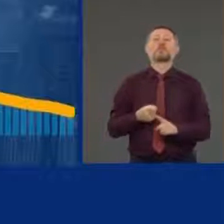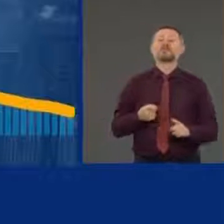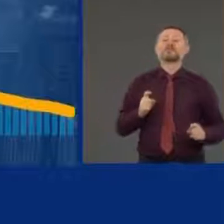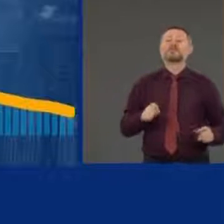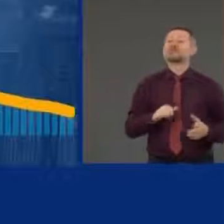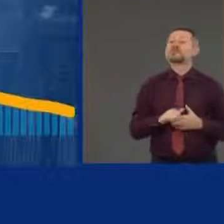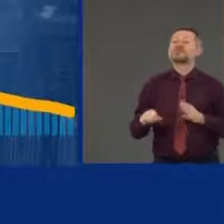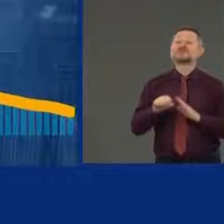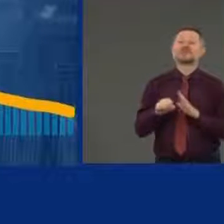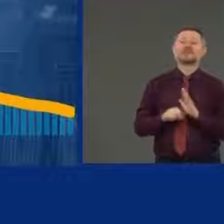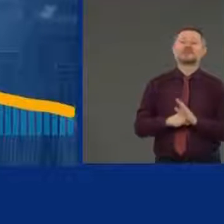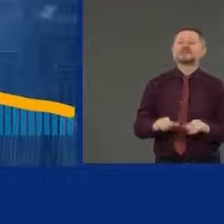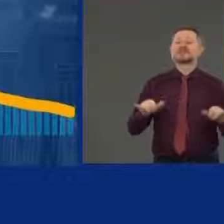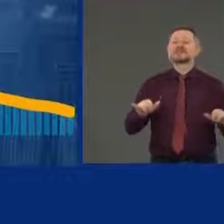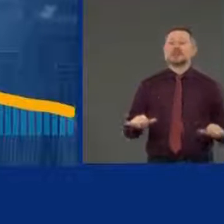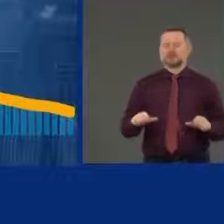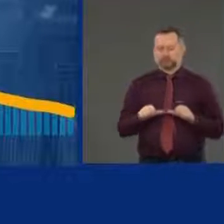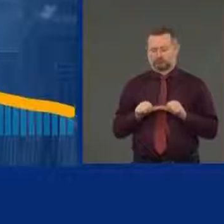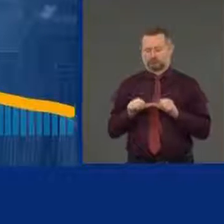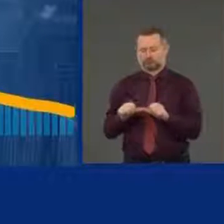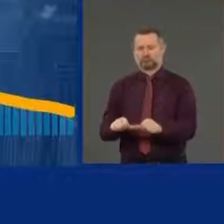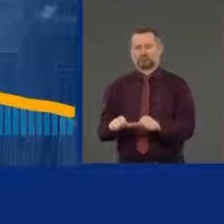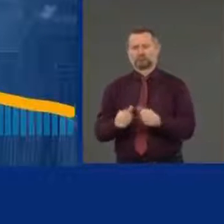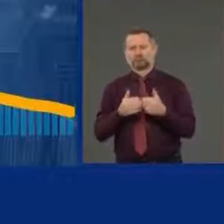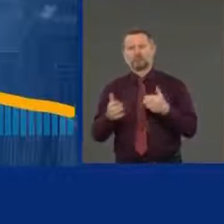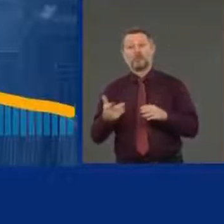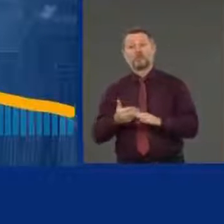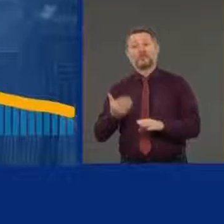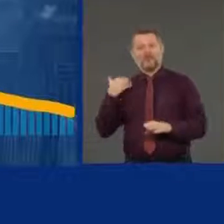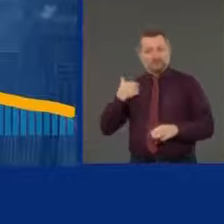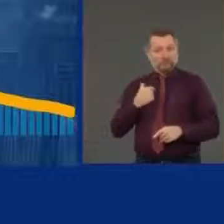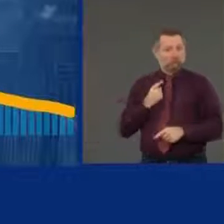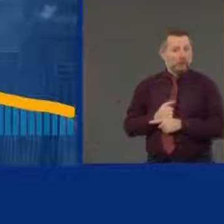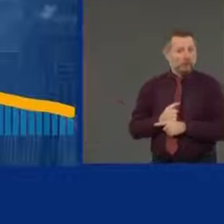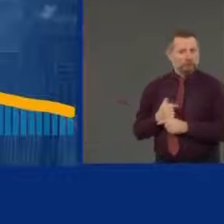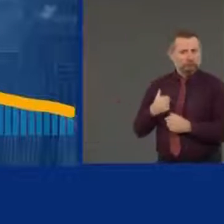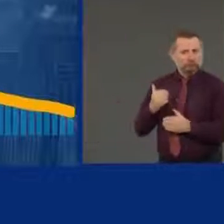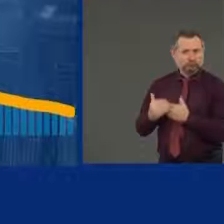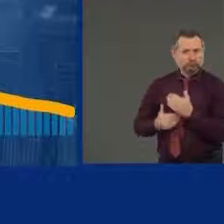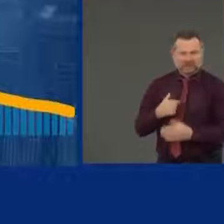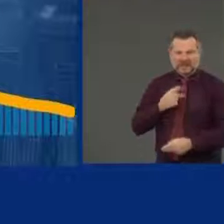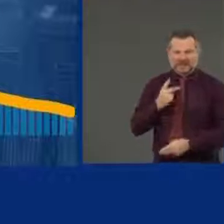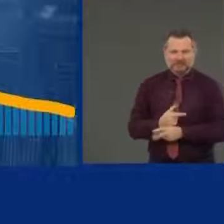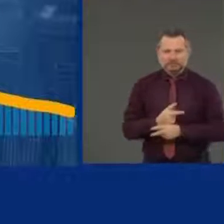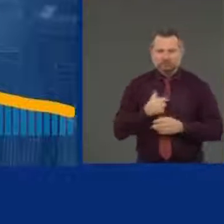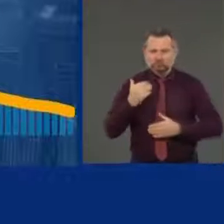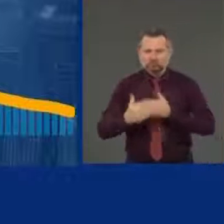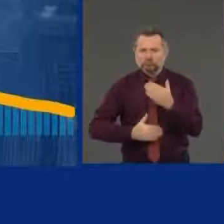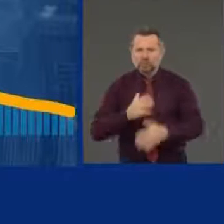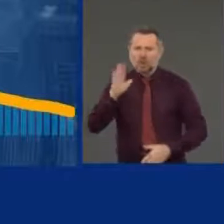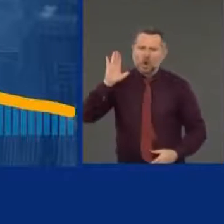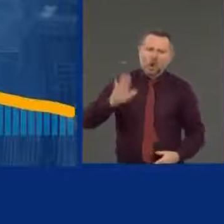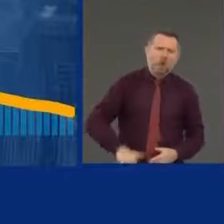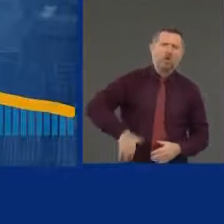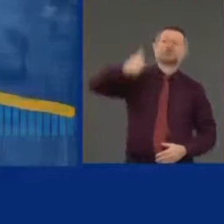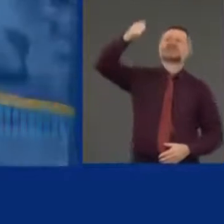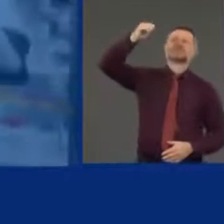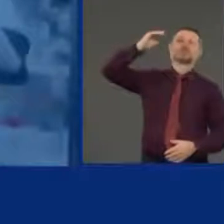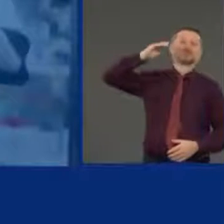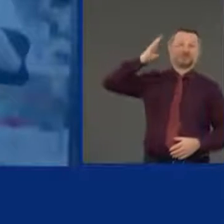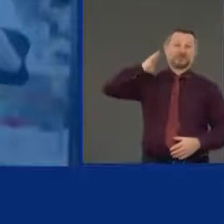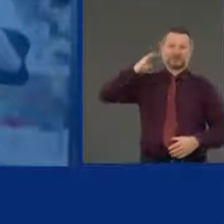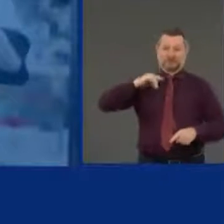course. We were right. We have the lowest rate of transmission. The phased reopening is working. Stay